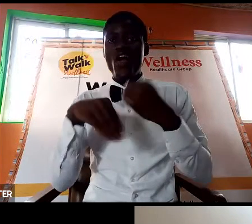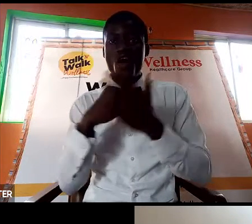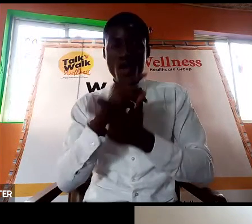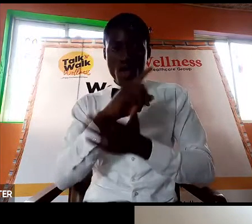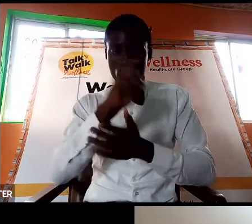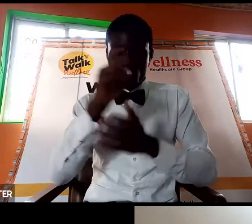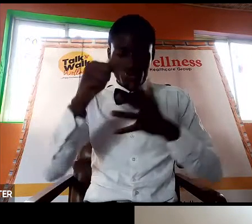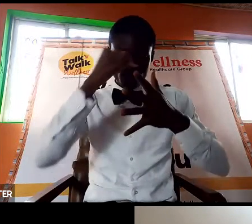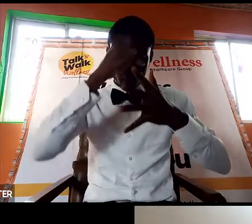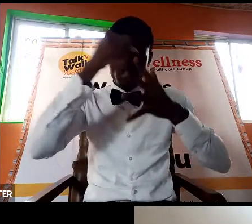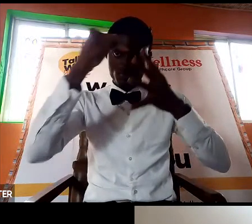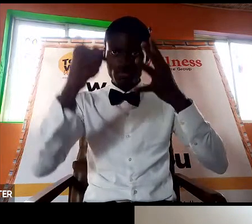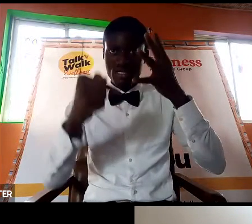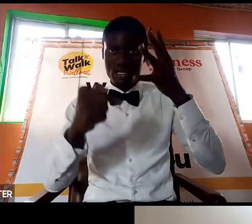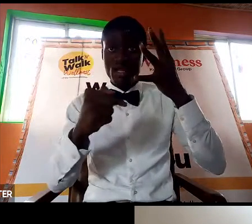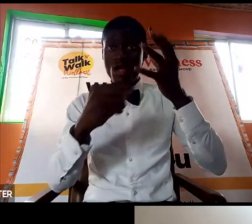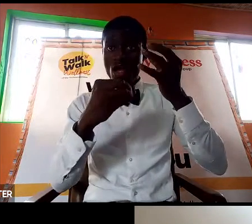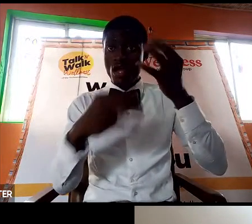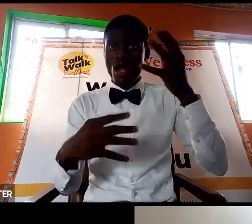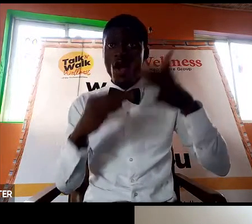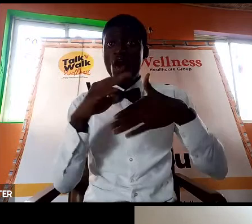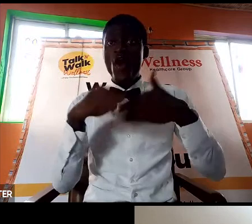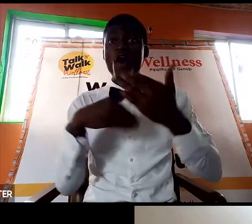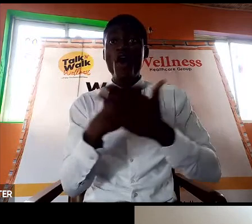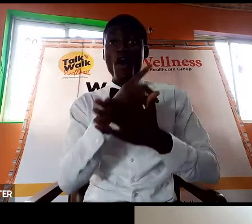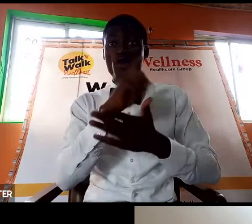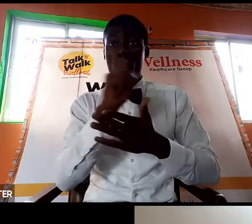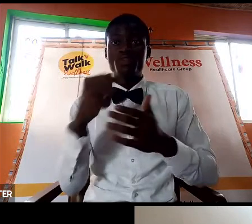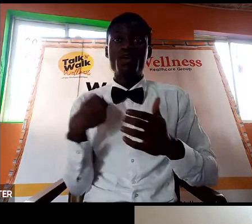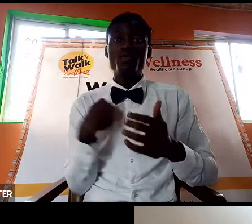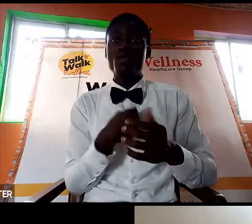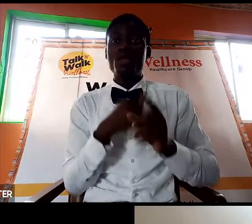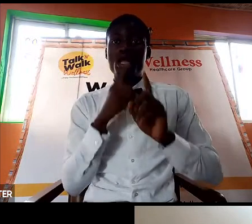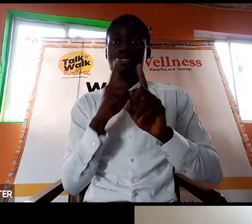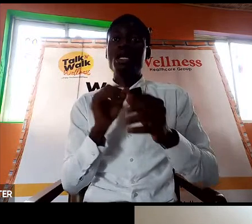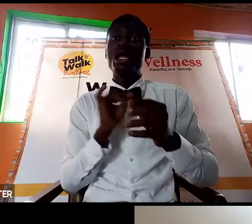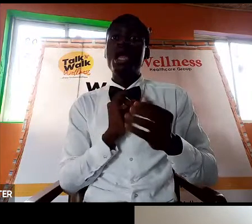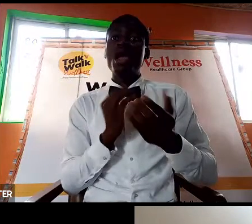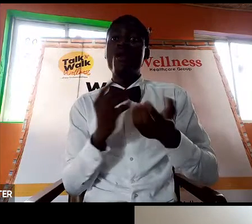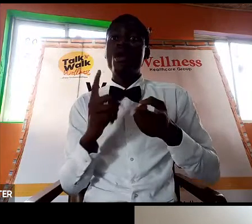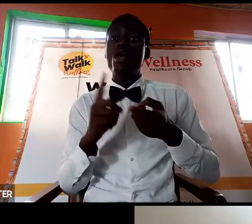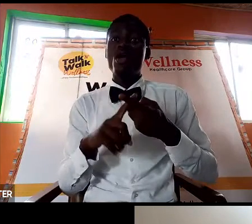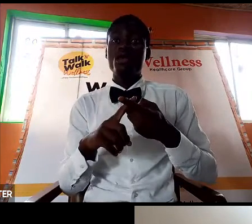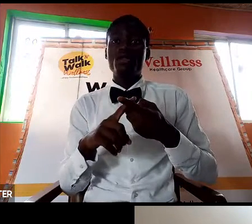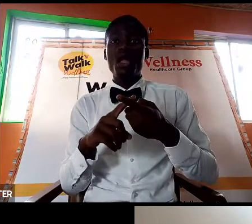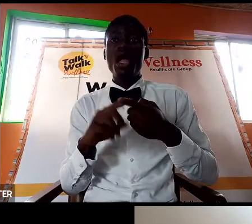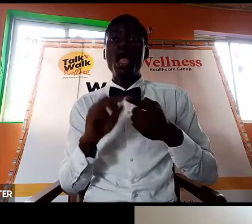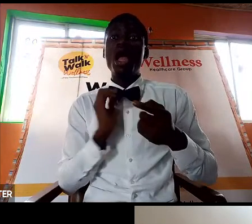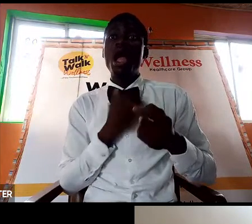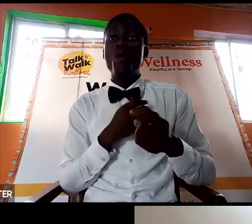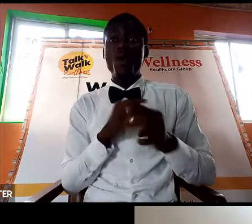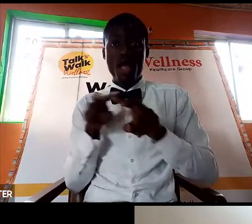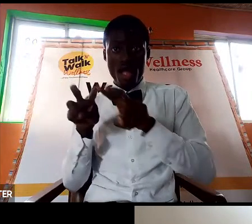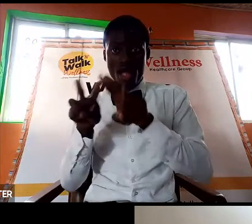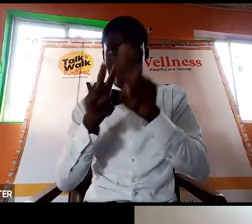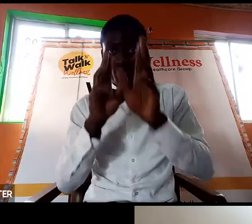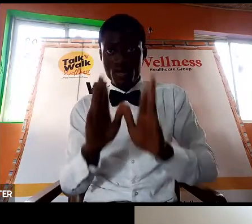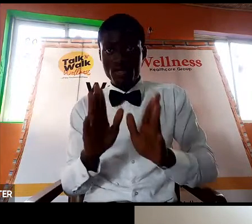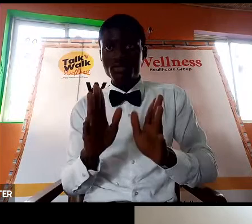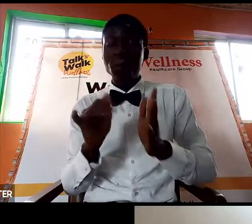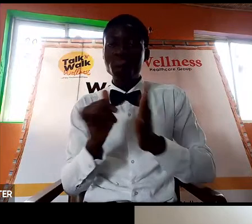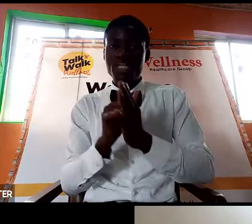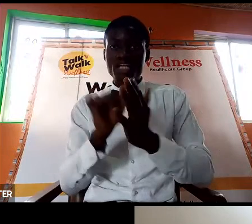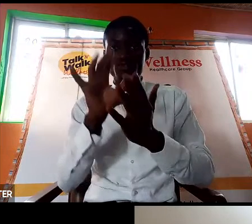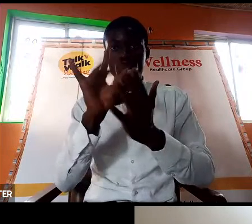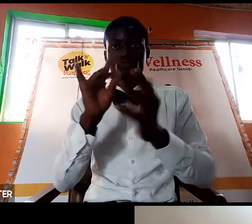that's been shared with us. I want to tell our viewers that you're the one that asked the questions. You're also the ones that choose the topics. We don't choose the topics for